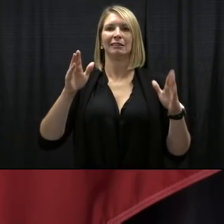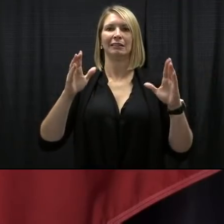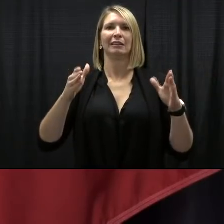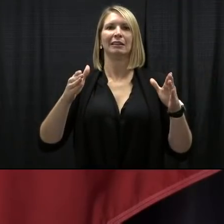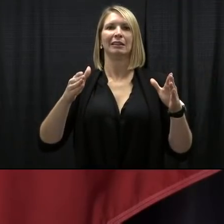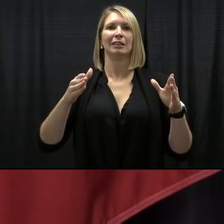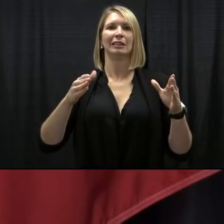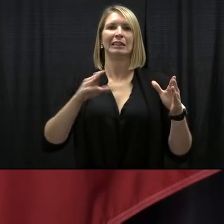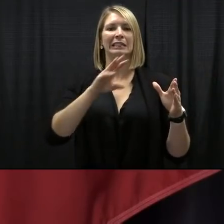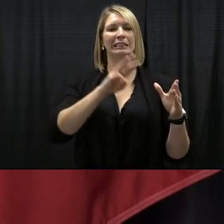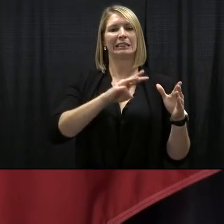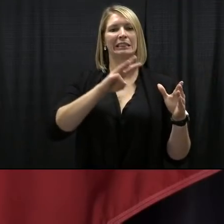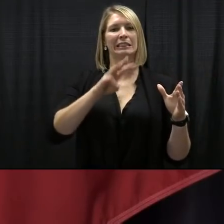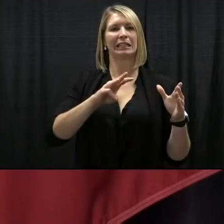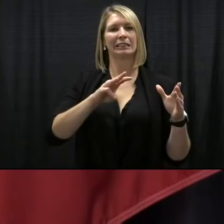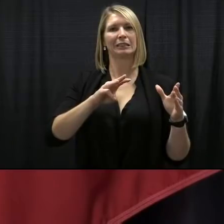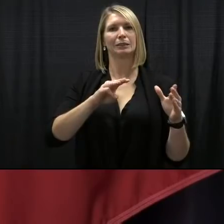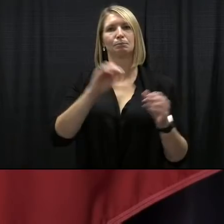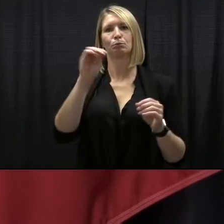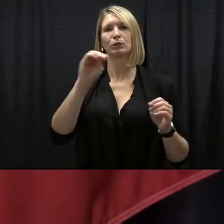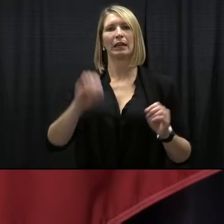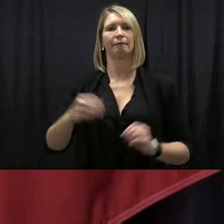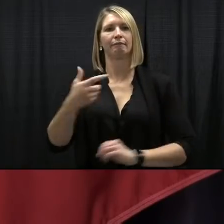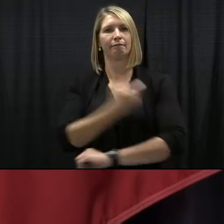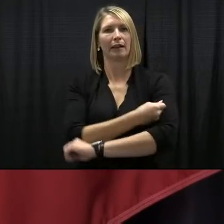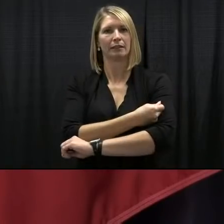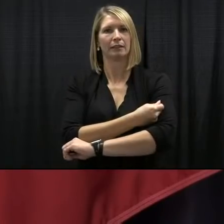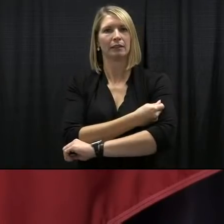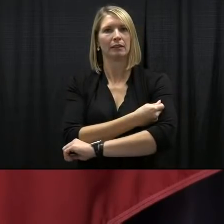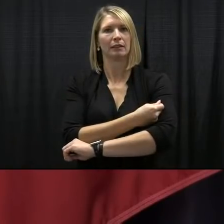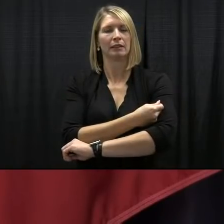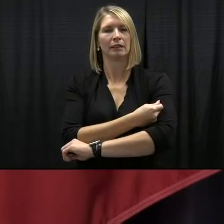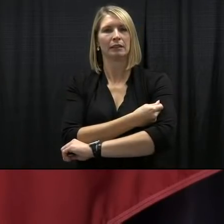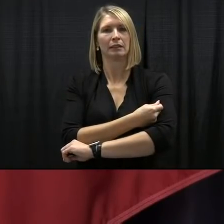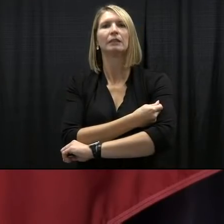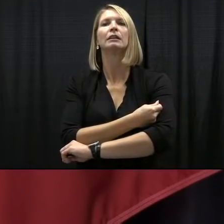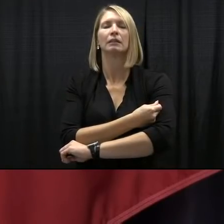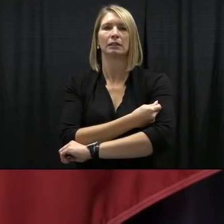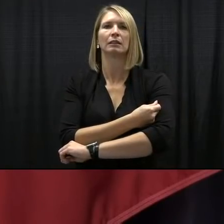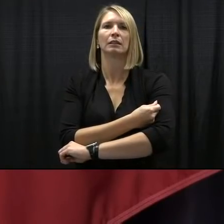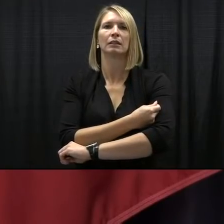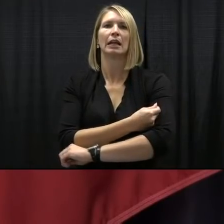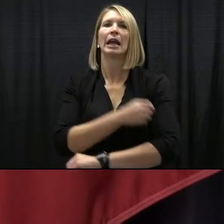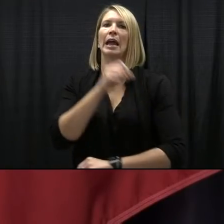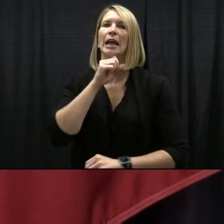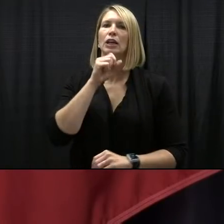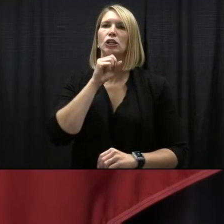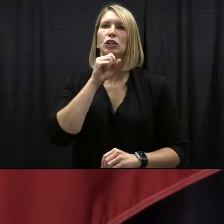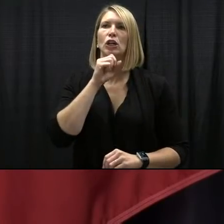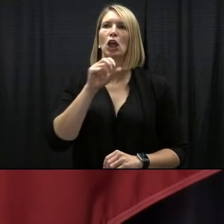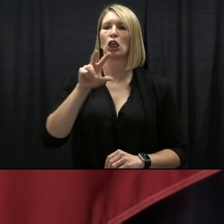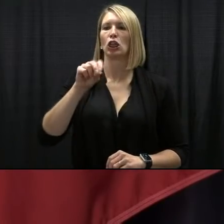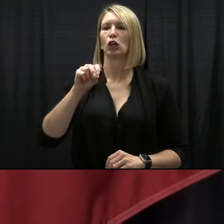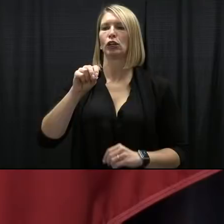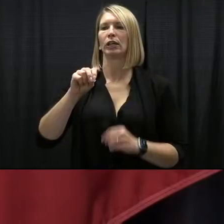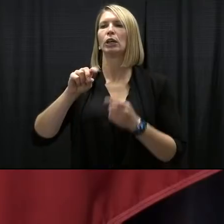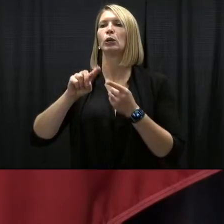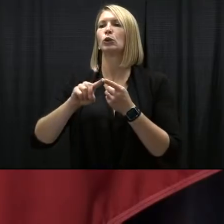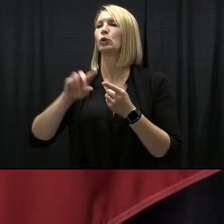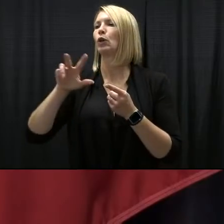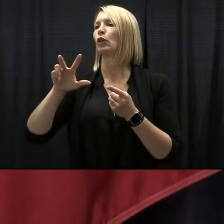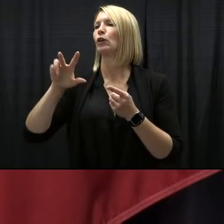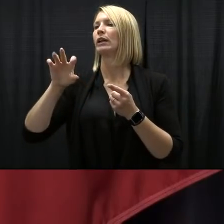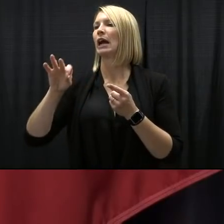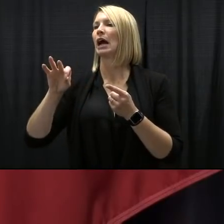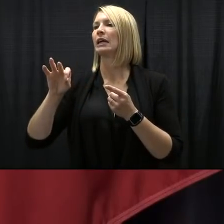66.4% are fully vaccinated and 79.8% have a first dose. In the 30 to 39 age group, 69.6%